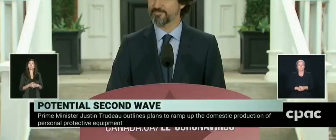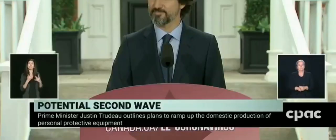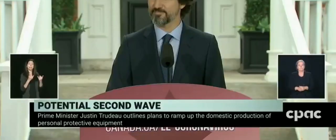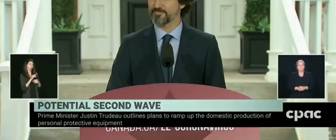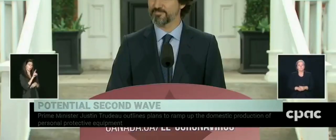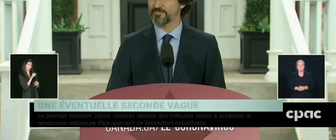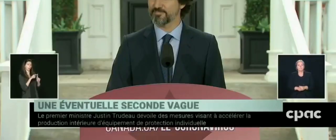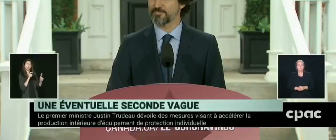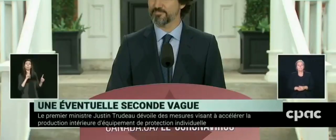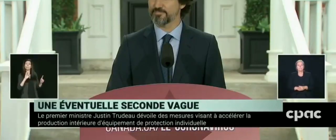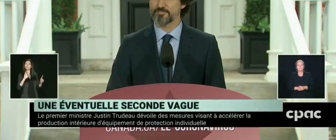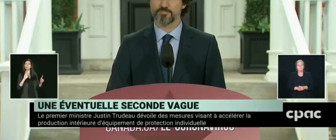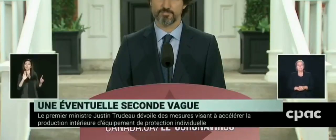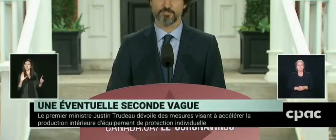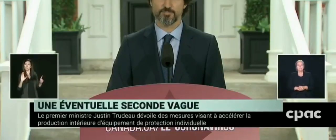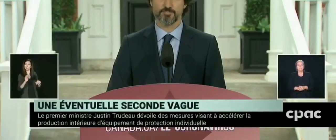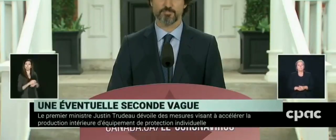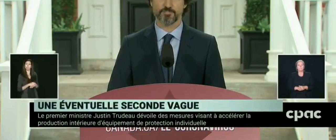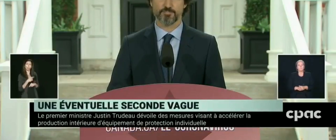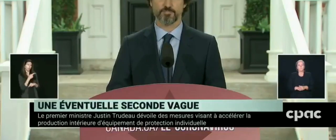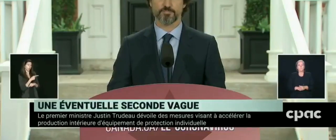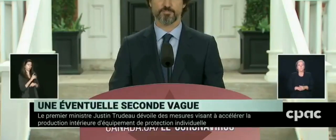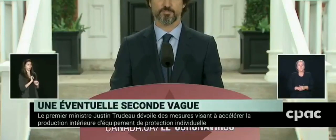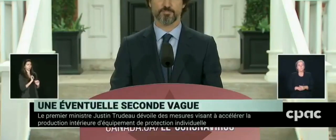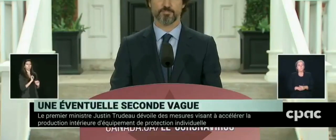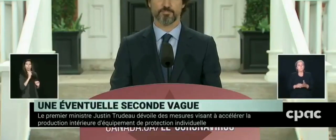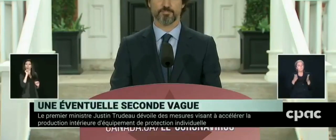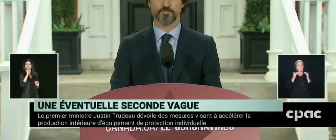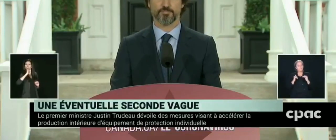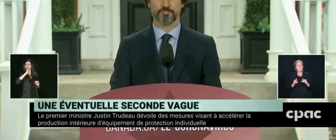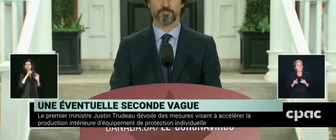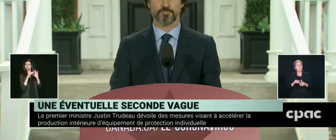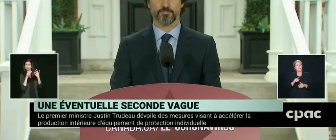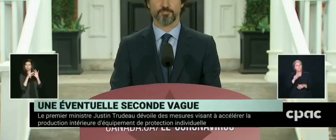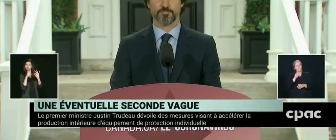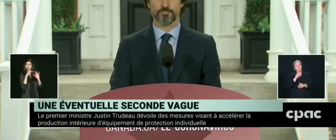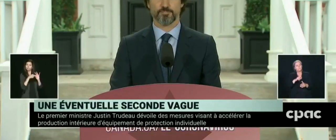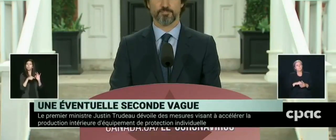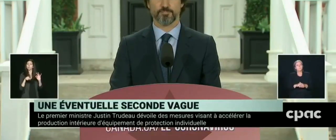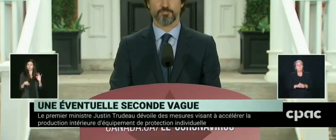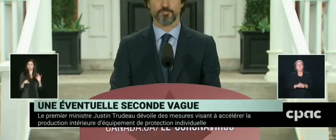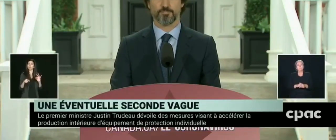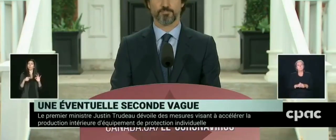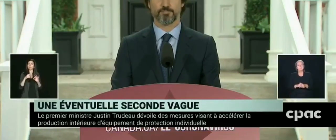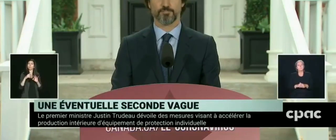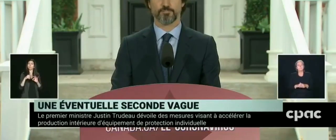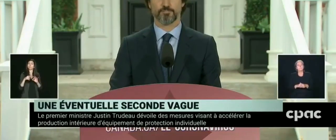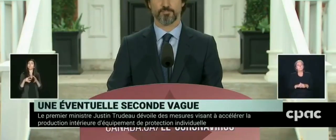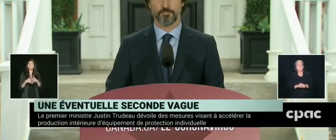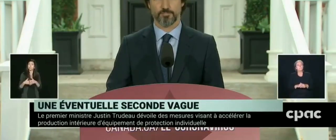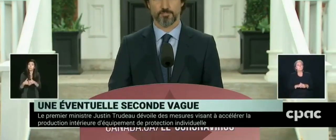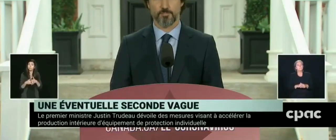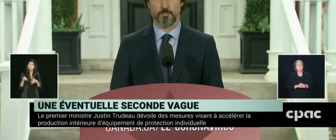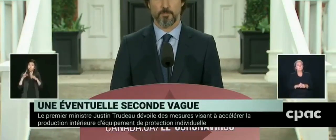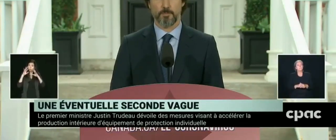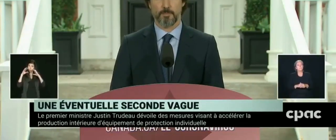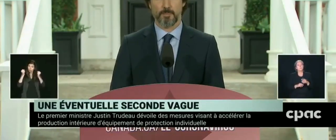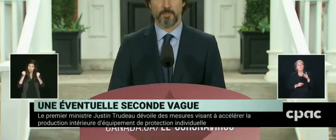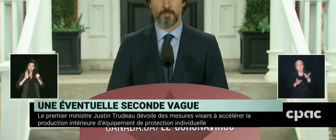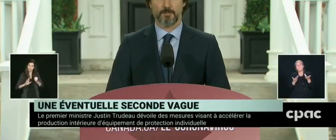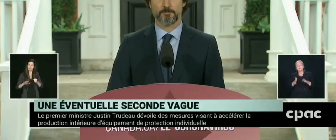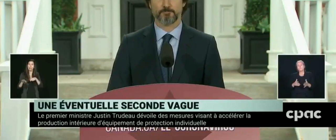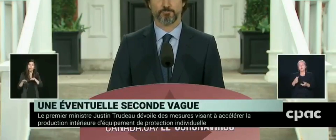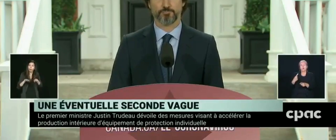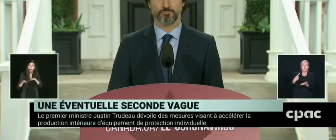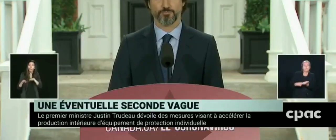You see, you've been reluctant to comment on the words and actions of the U.S. president, but we do have Donald Trump now calling for